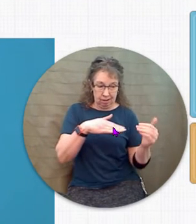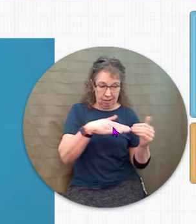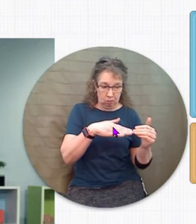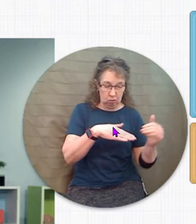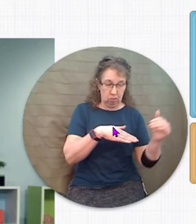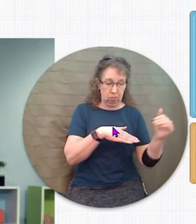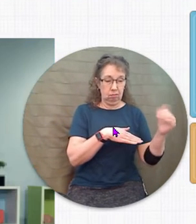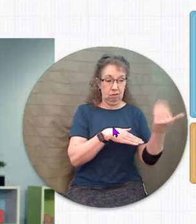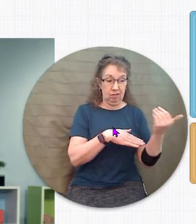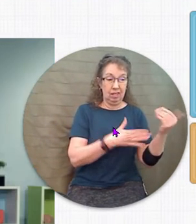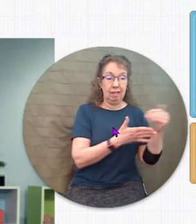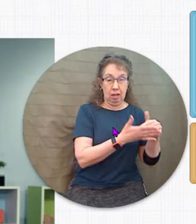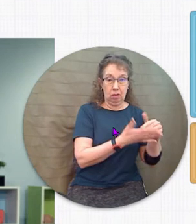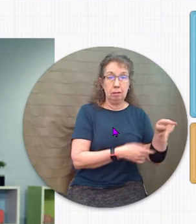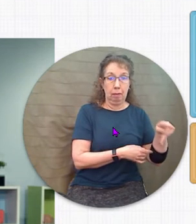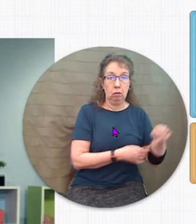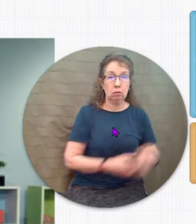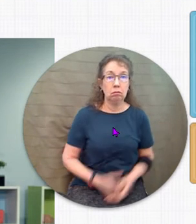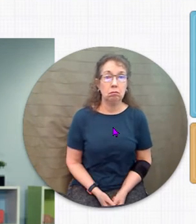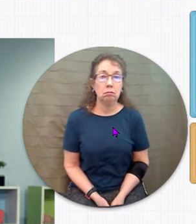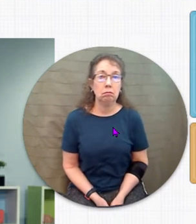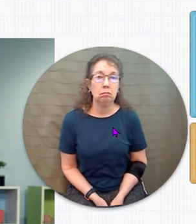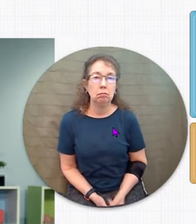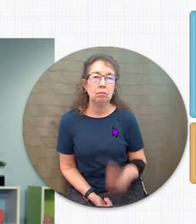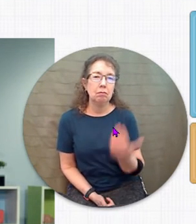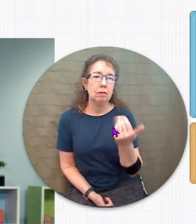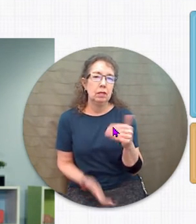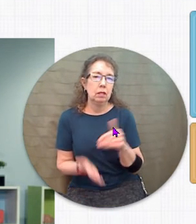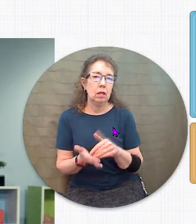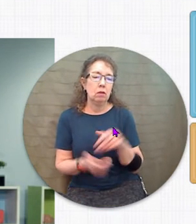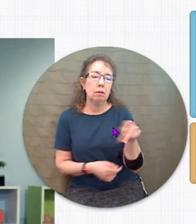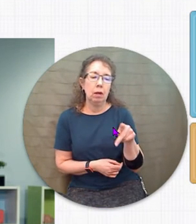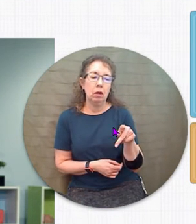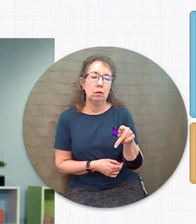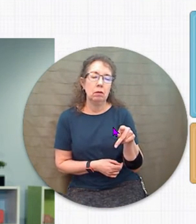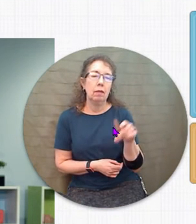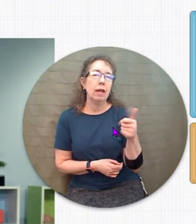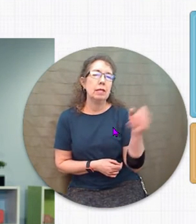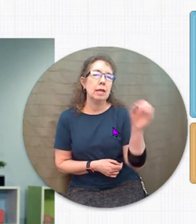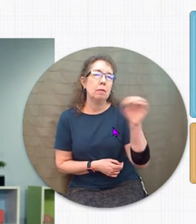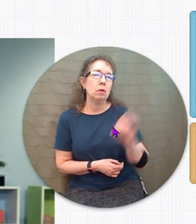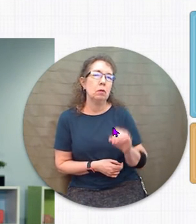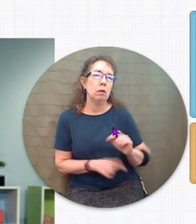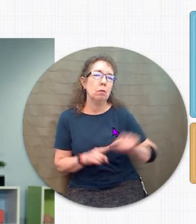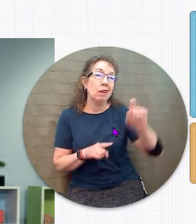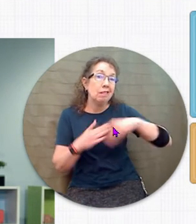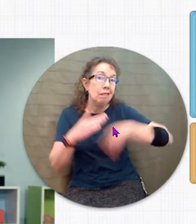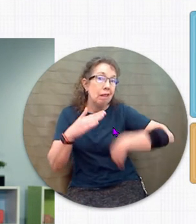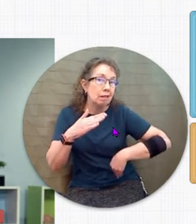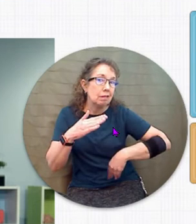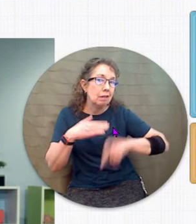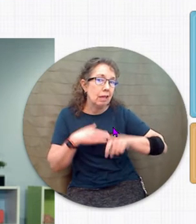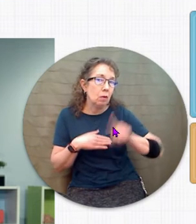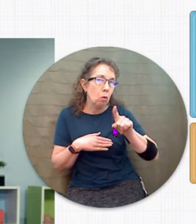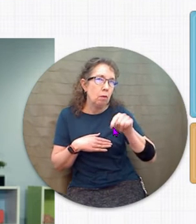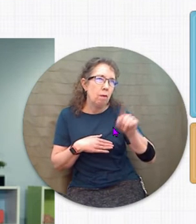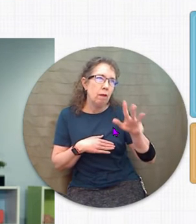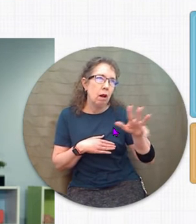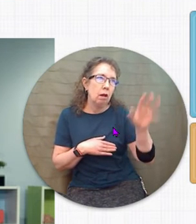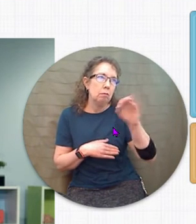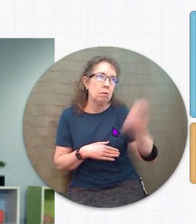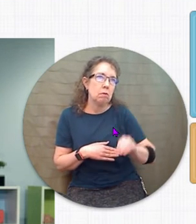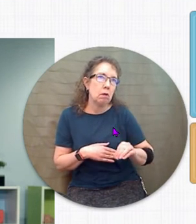15,000 pounds. So 15,000 pounds would be 10%. I need less than that. I need 1.5%.